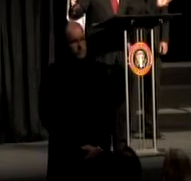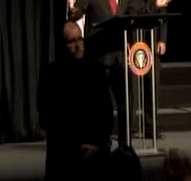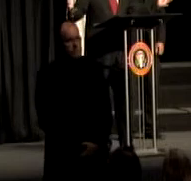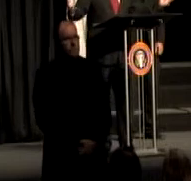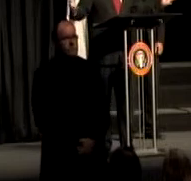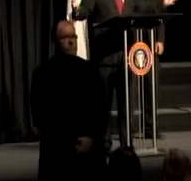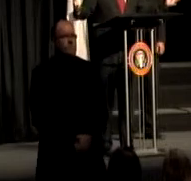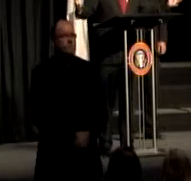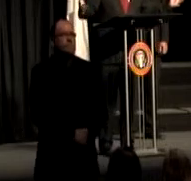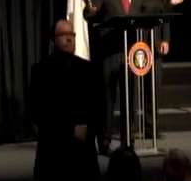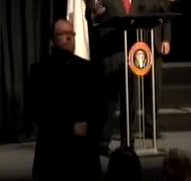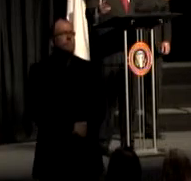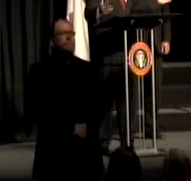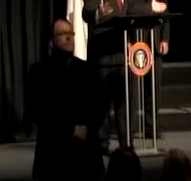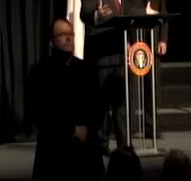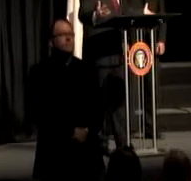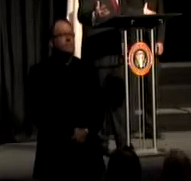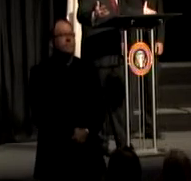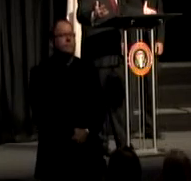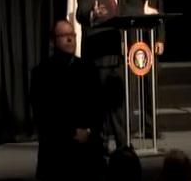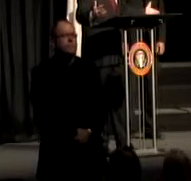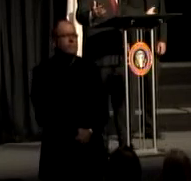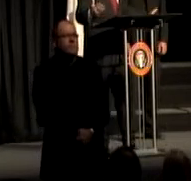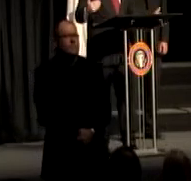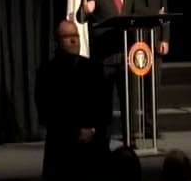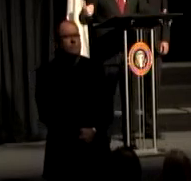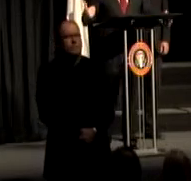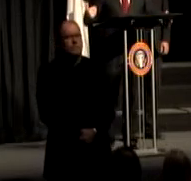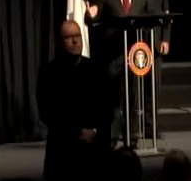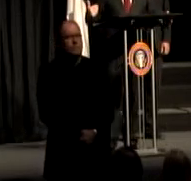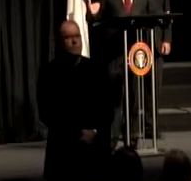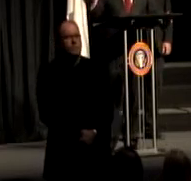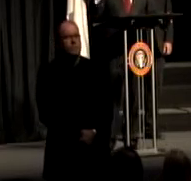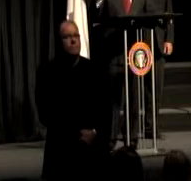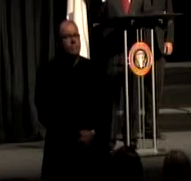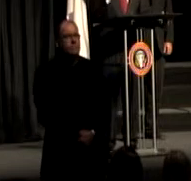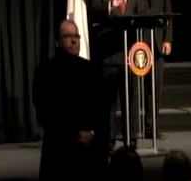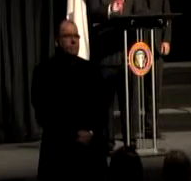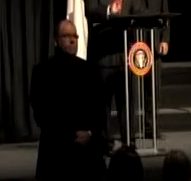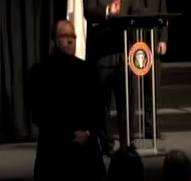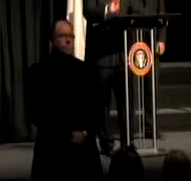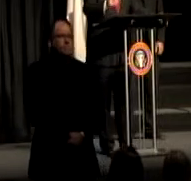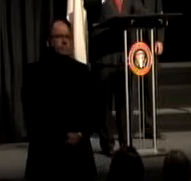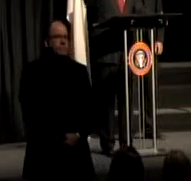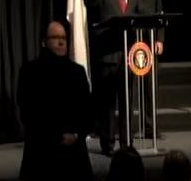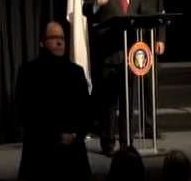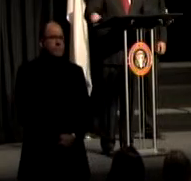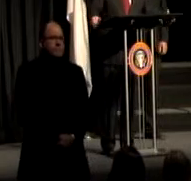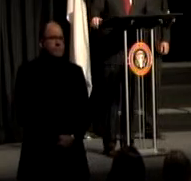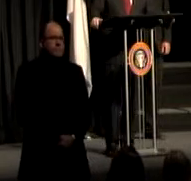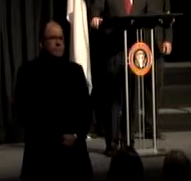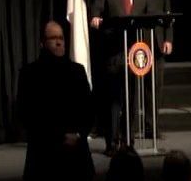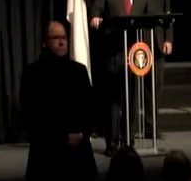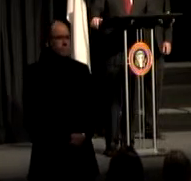the person that we are worshiping is not the worship pastor it's not the pastor the person that we are worshiping is